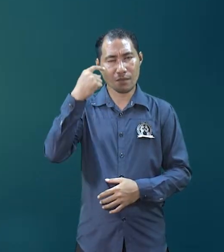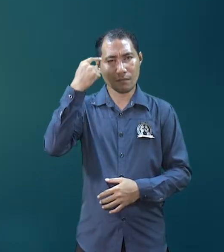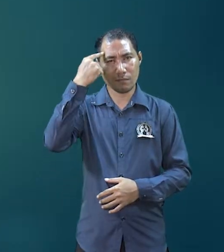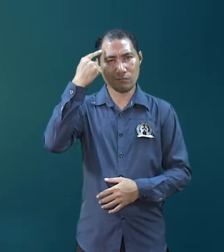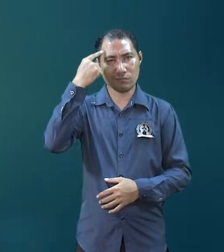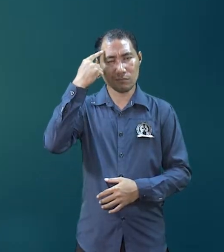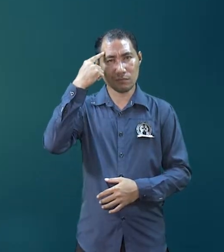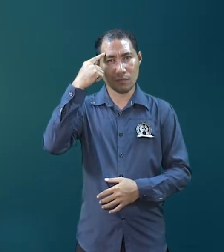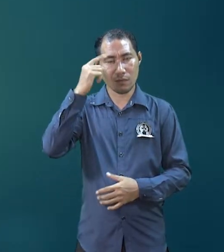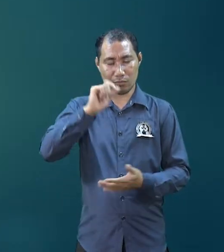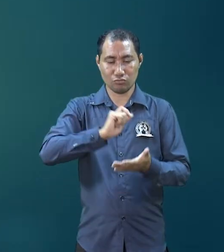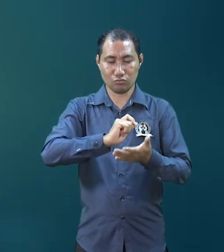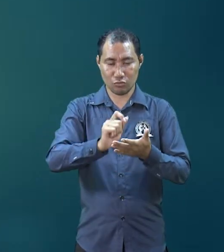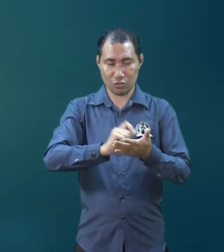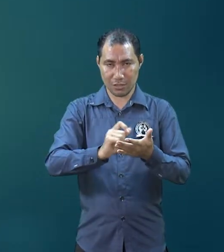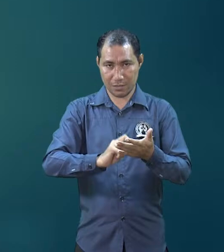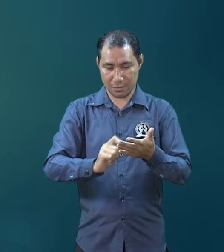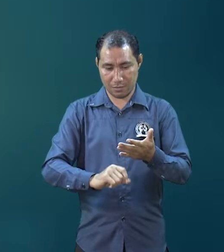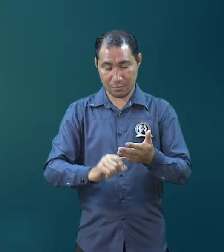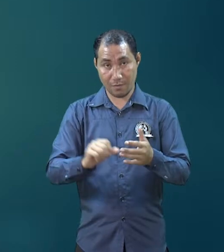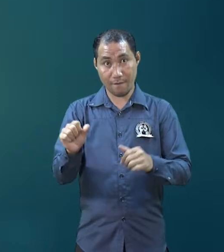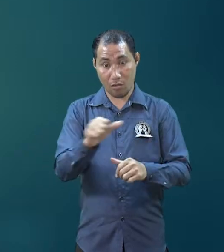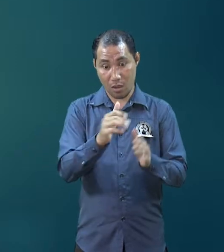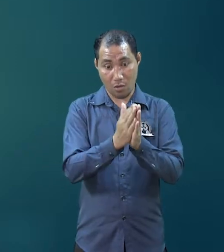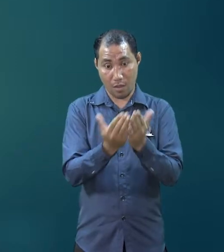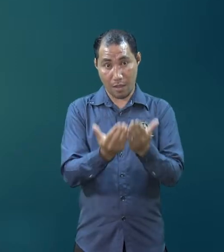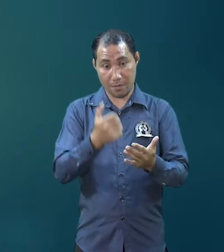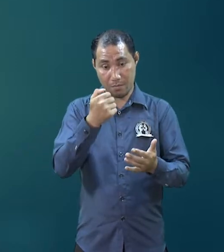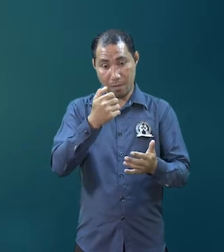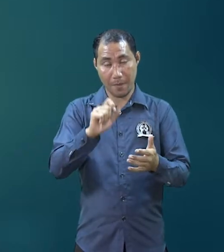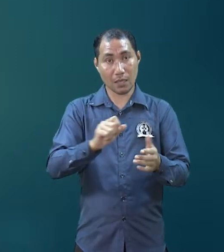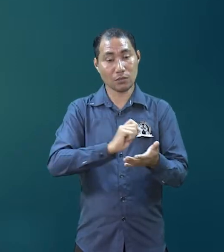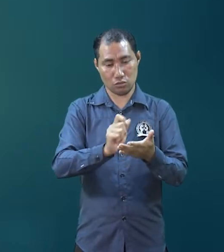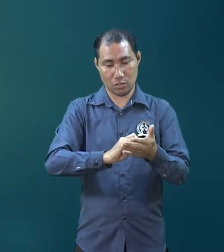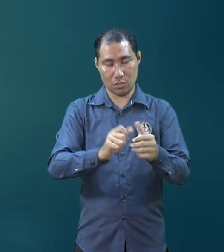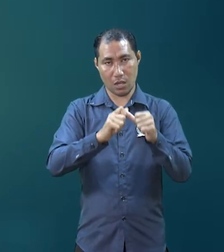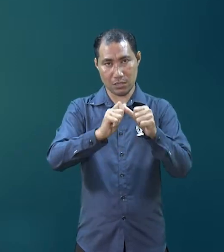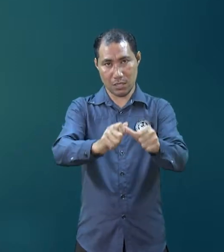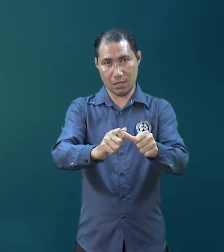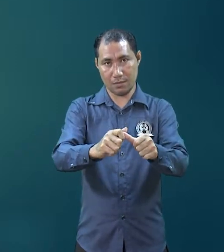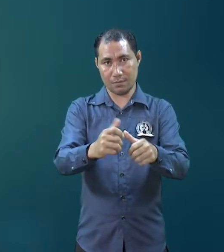Fau, tu sila lo tali fa ngala api mala pen.